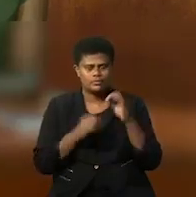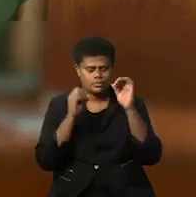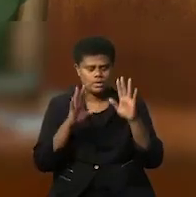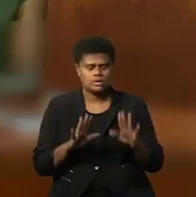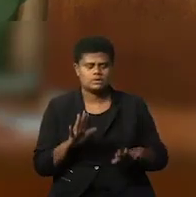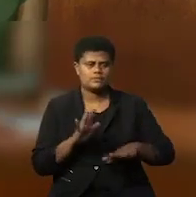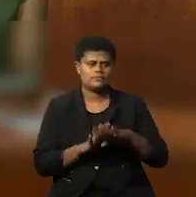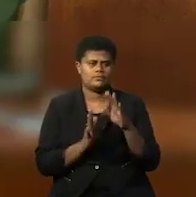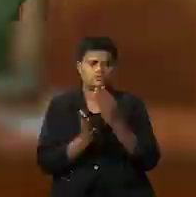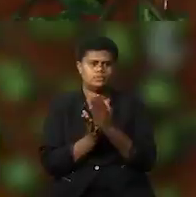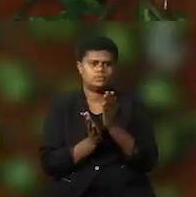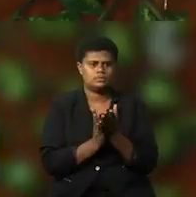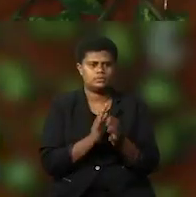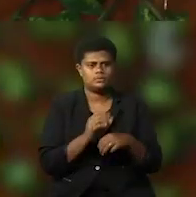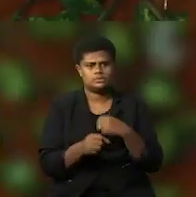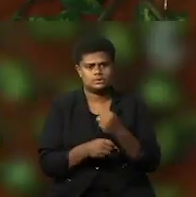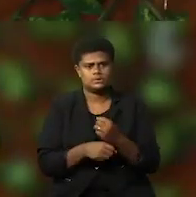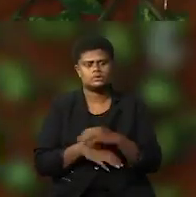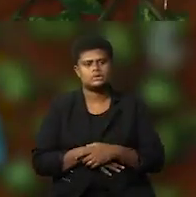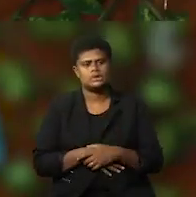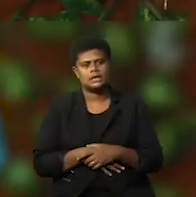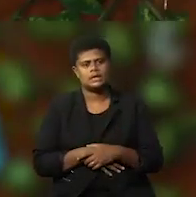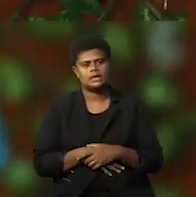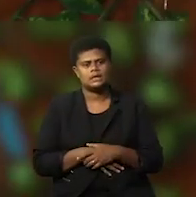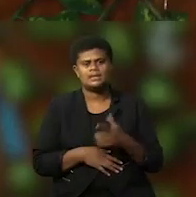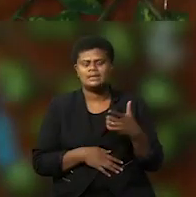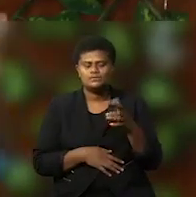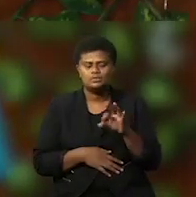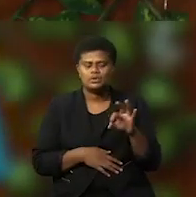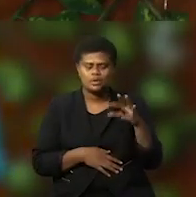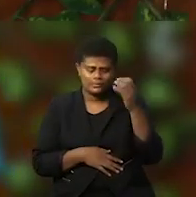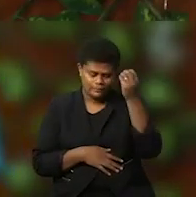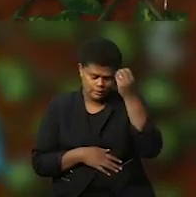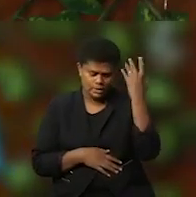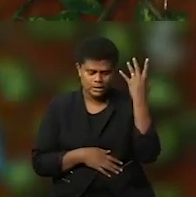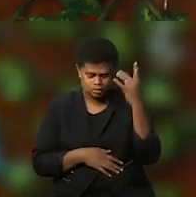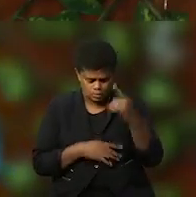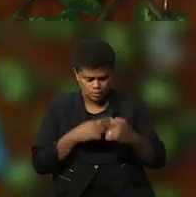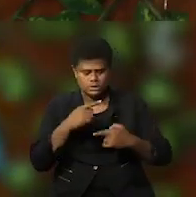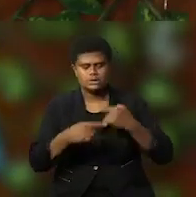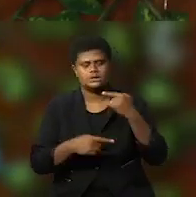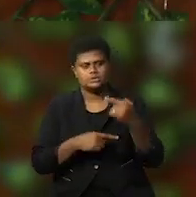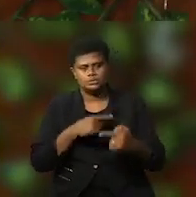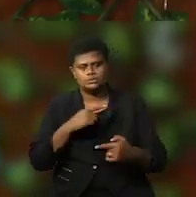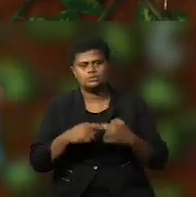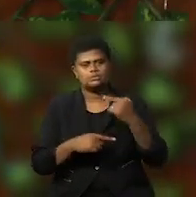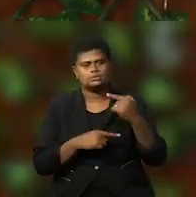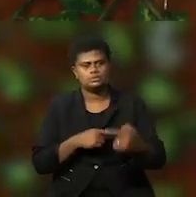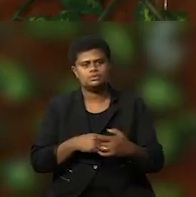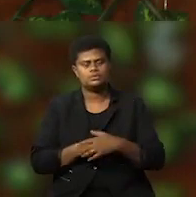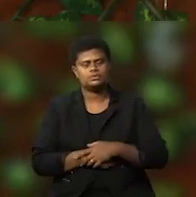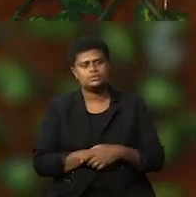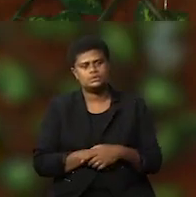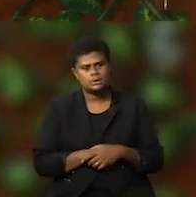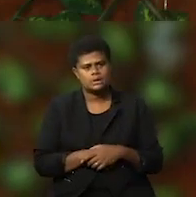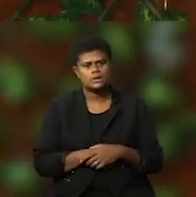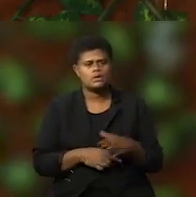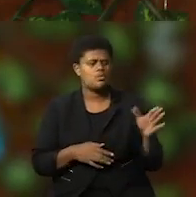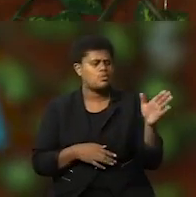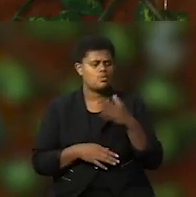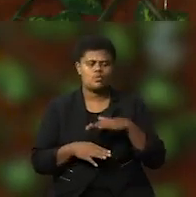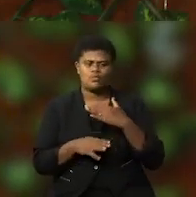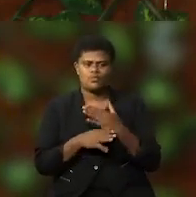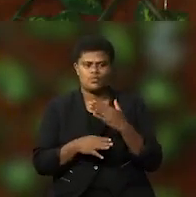us also not forget our brothers and sisters to continue and help them get back on track as we're all